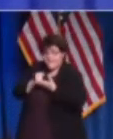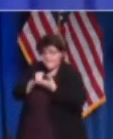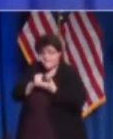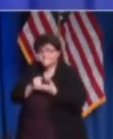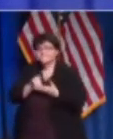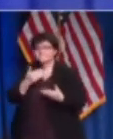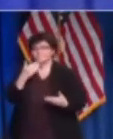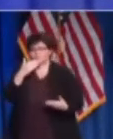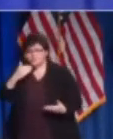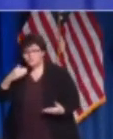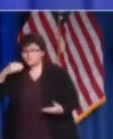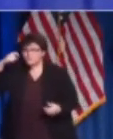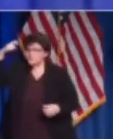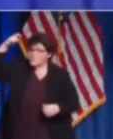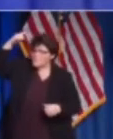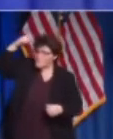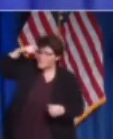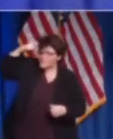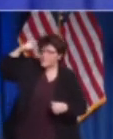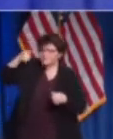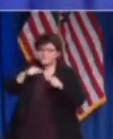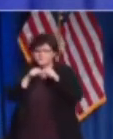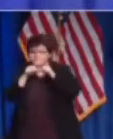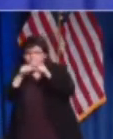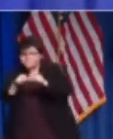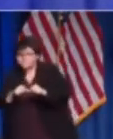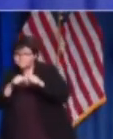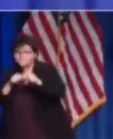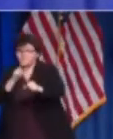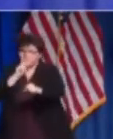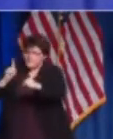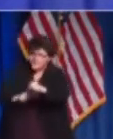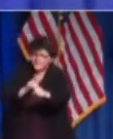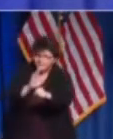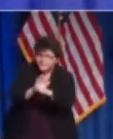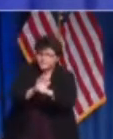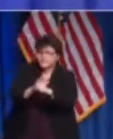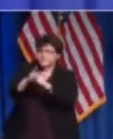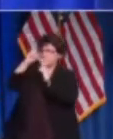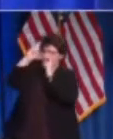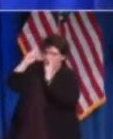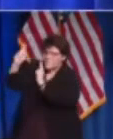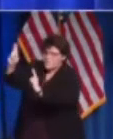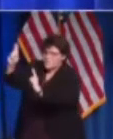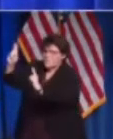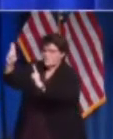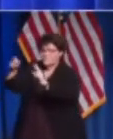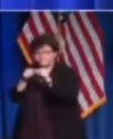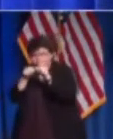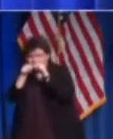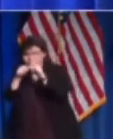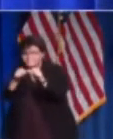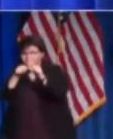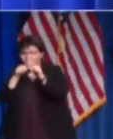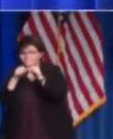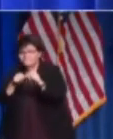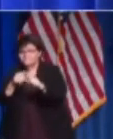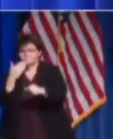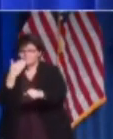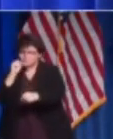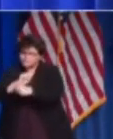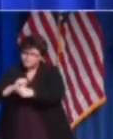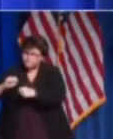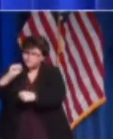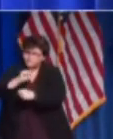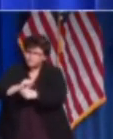in counsel, firm in good resolution, and unwavering in duty, and that under them we